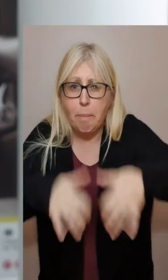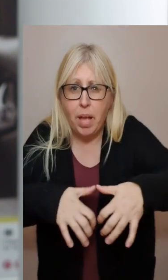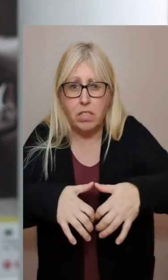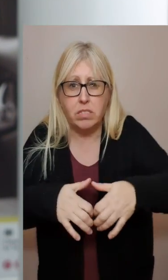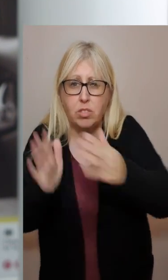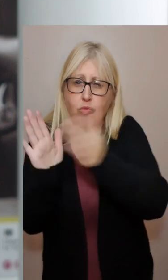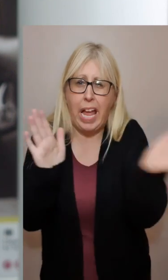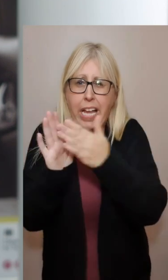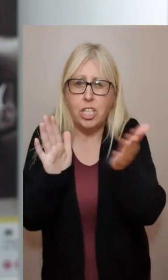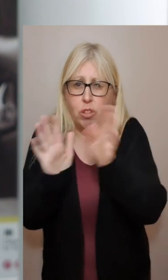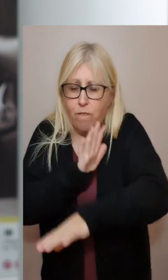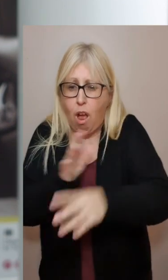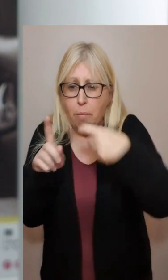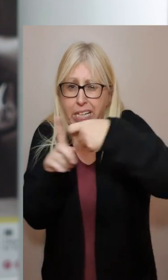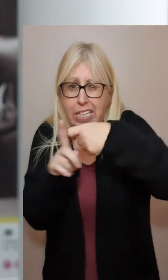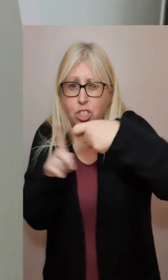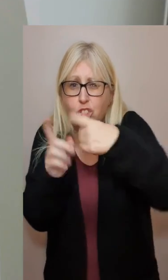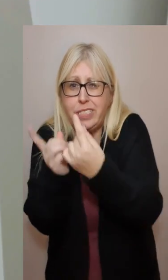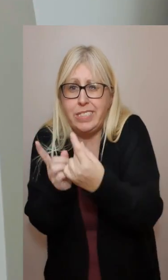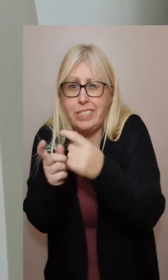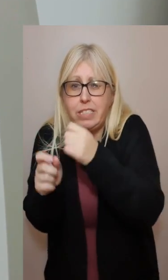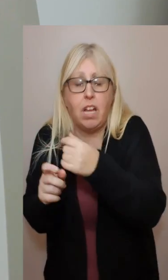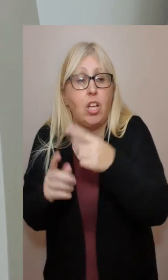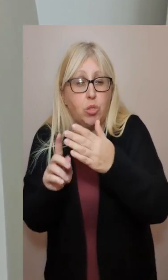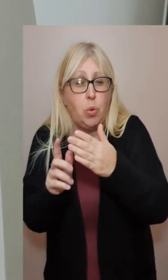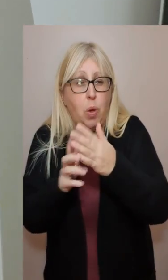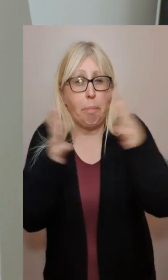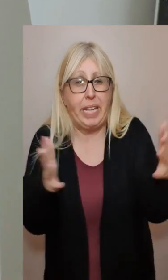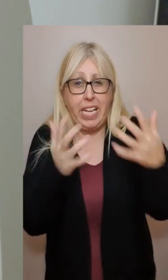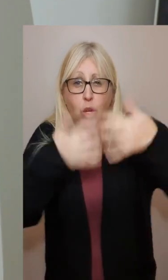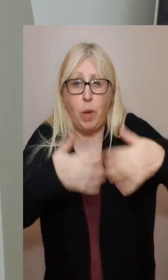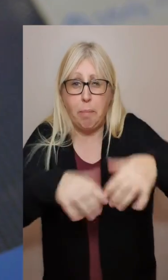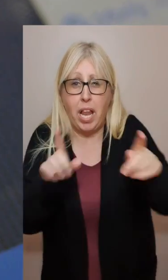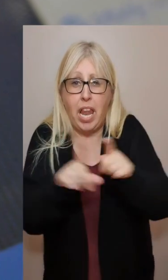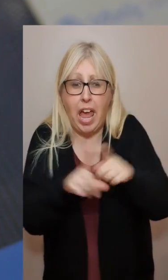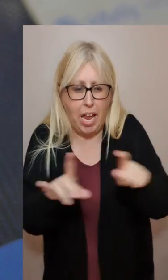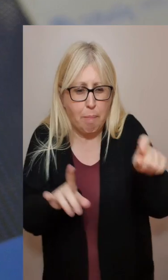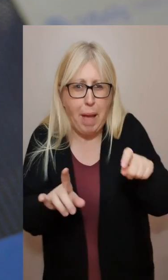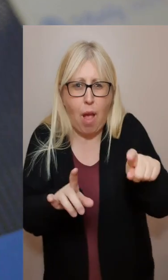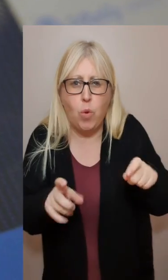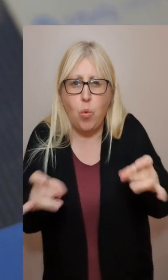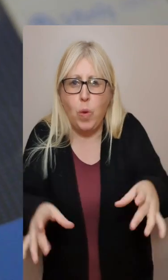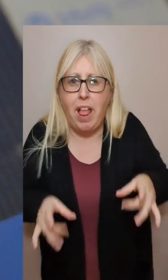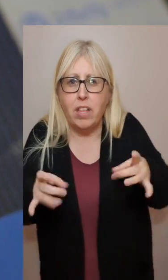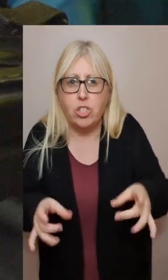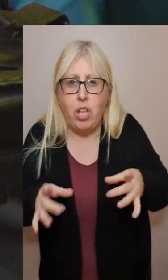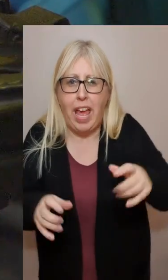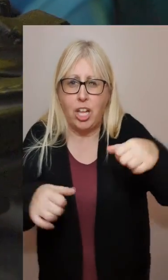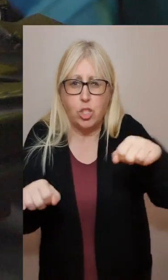ranging from small kitchen gadgets to larger equipment like powered wheelchairs and scooters and stair